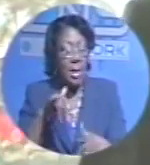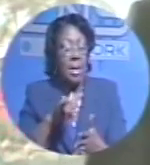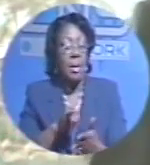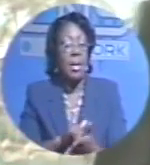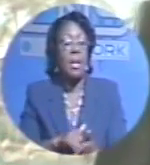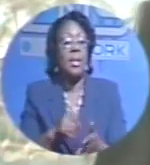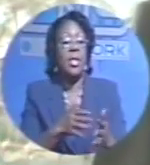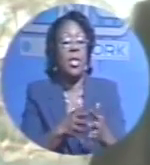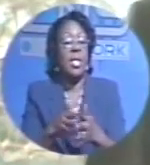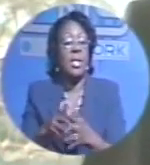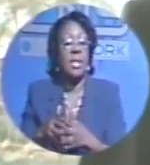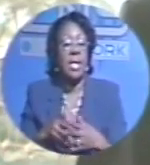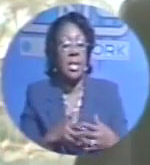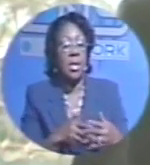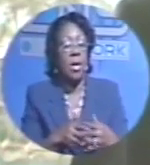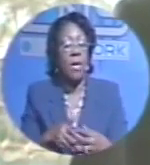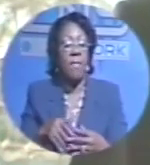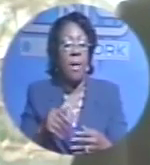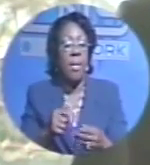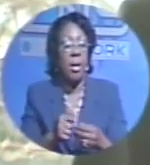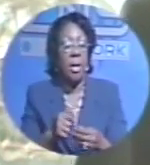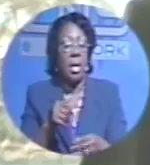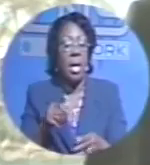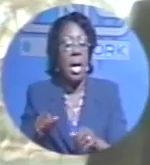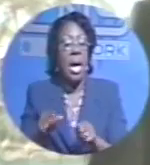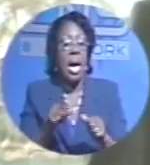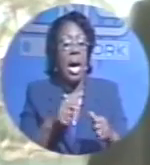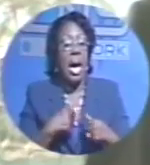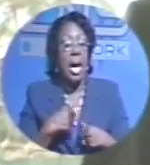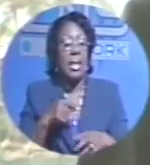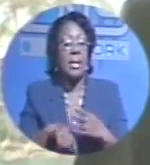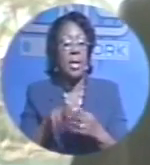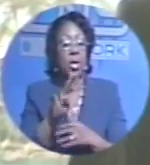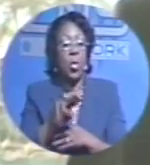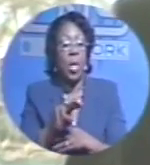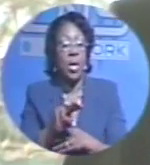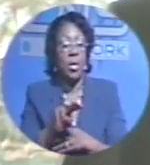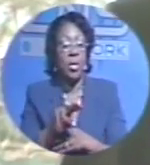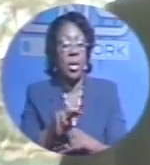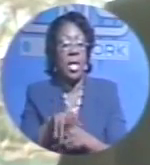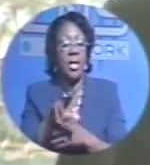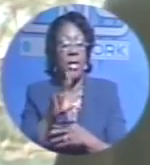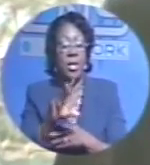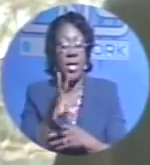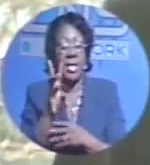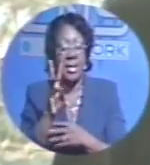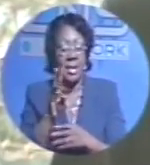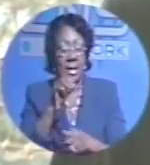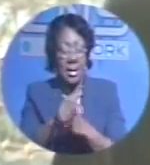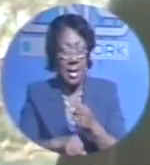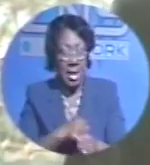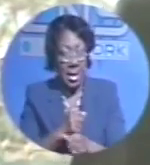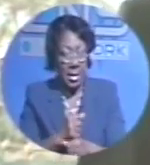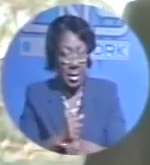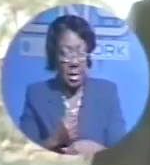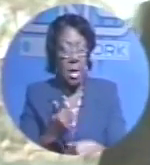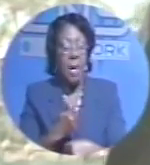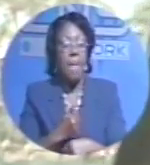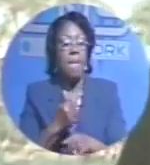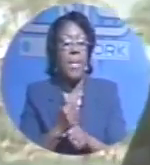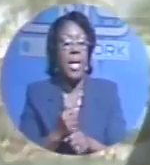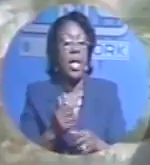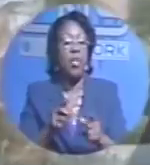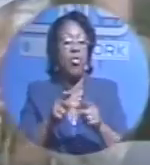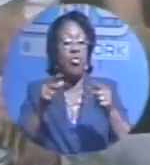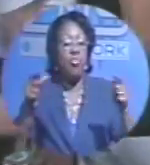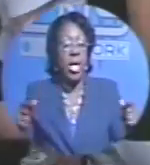in 236 years made astonishing progress in becoming